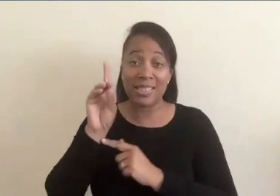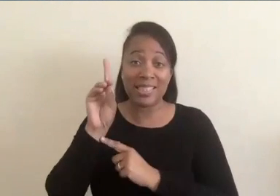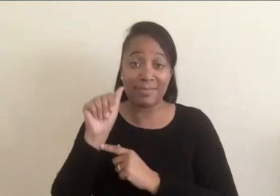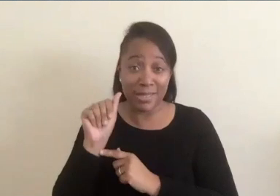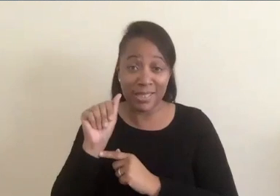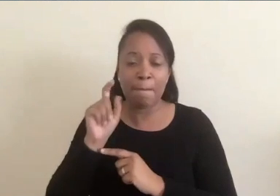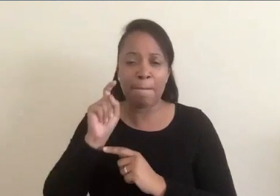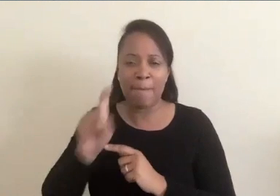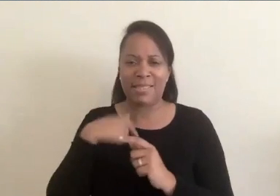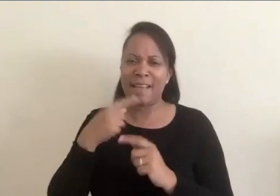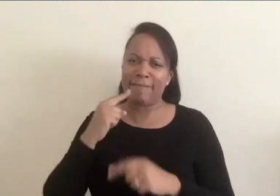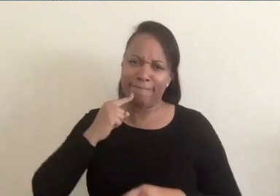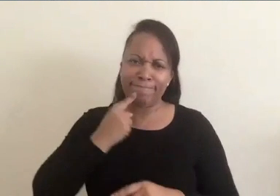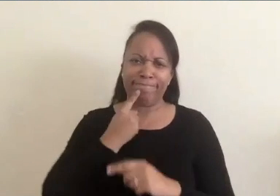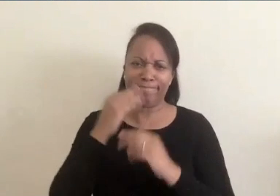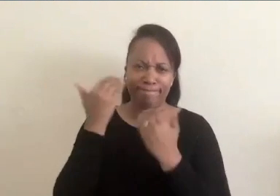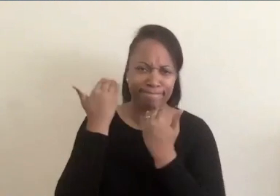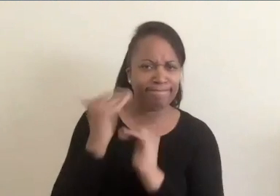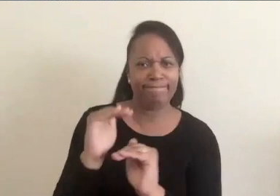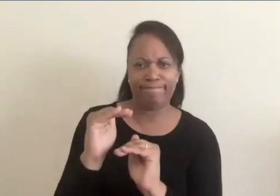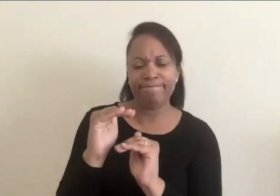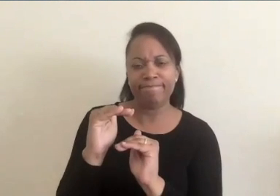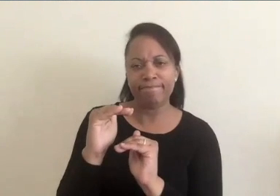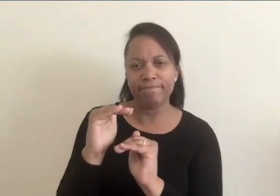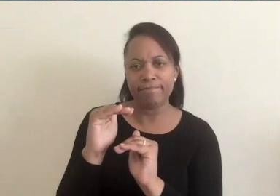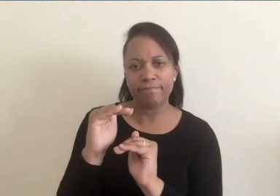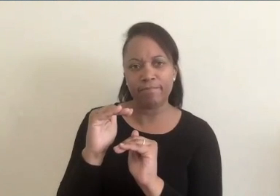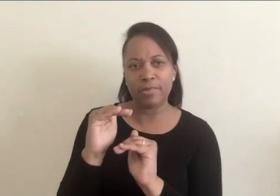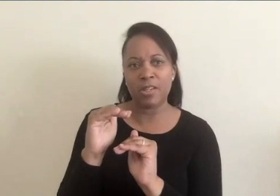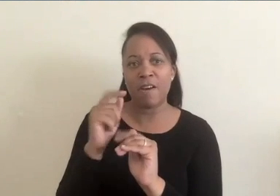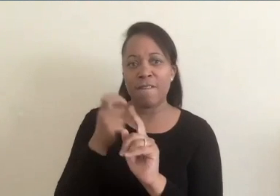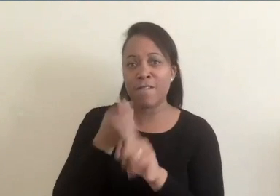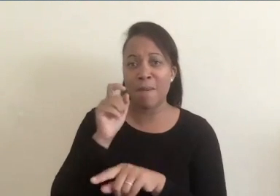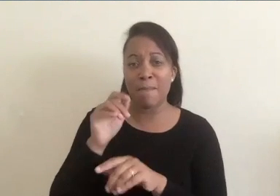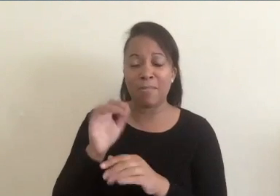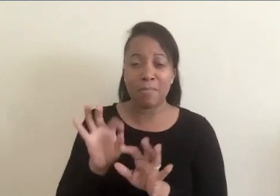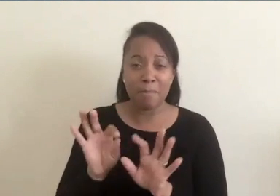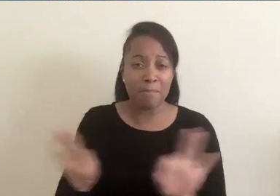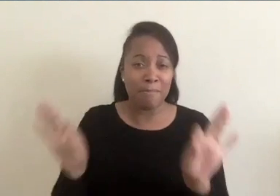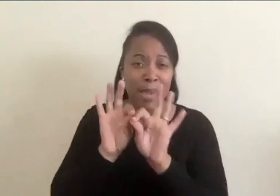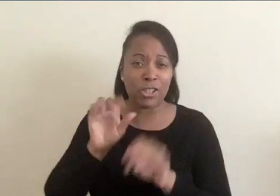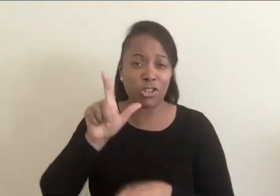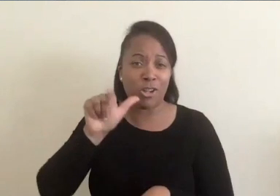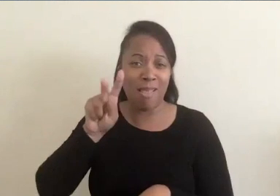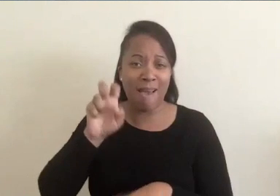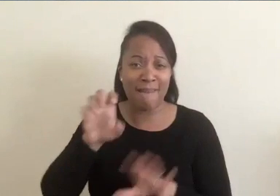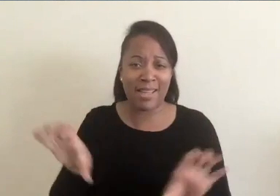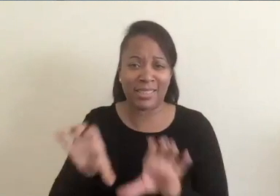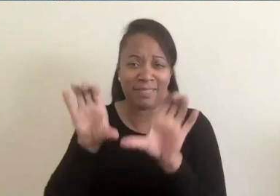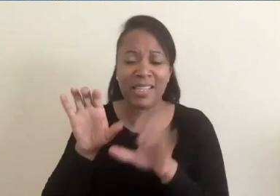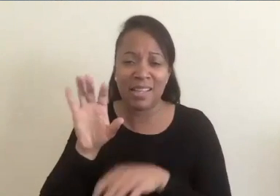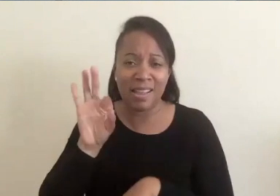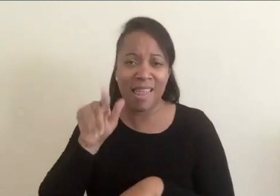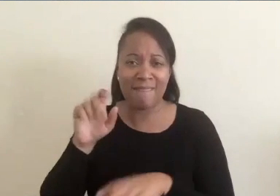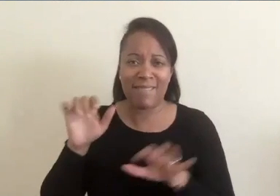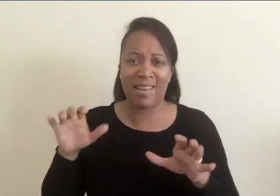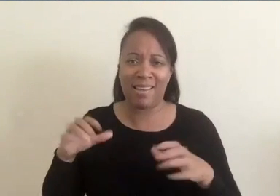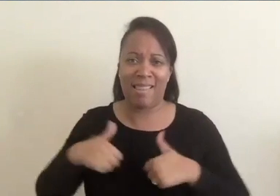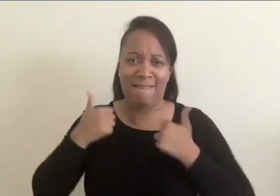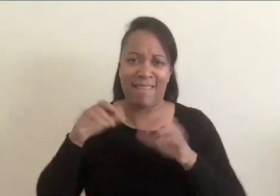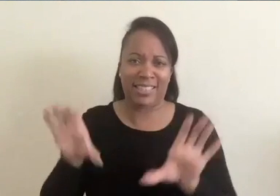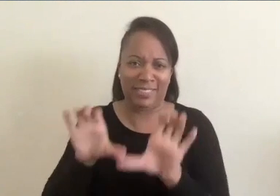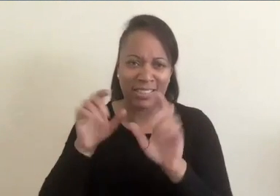has to have a substantially limiting condition of a major life activity. We're not going to go through every one of these